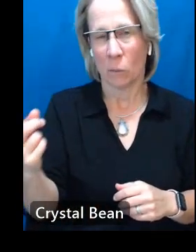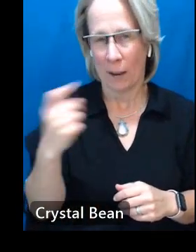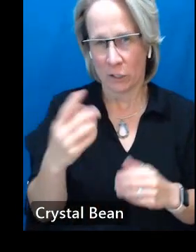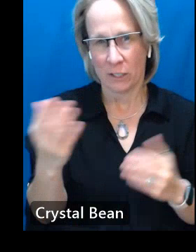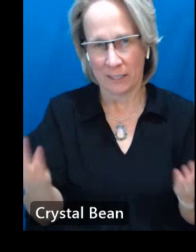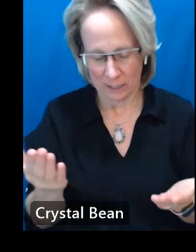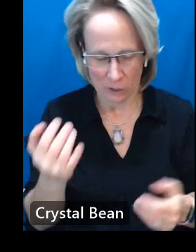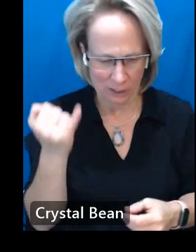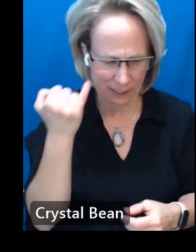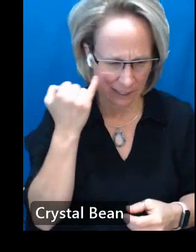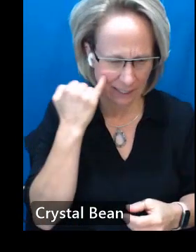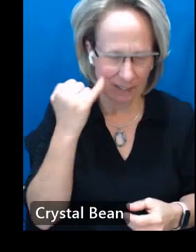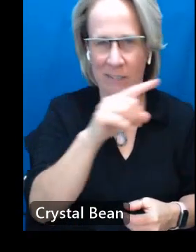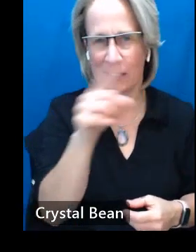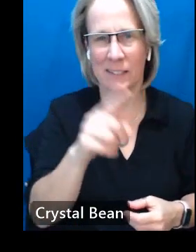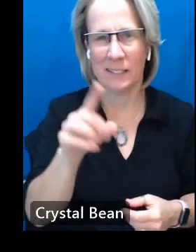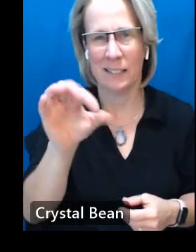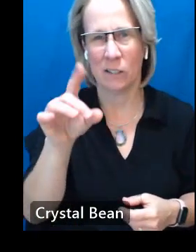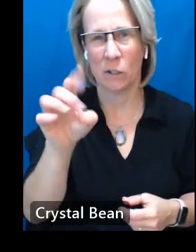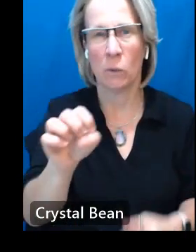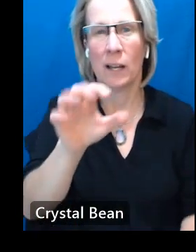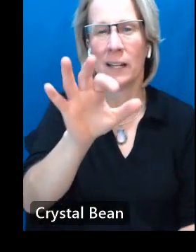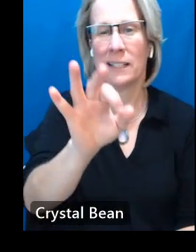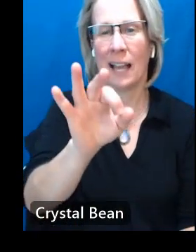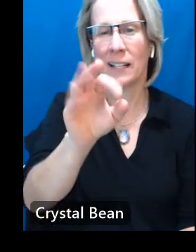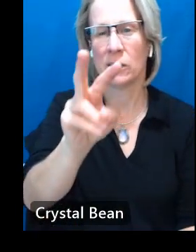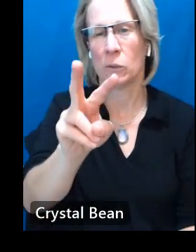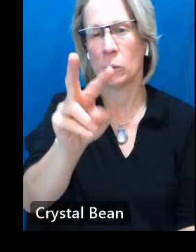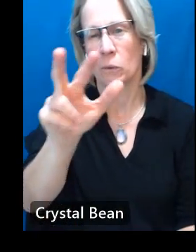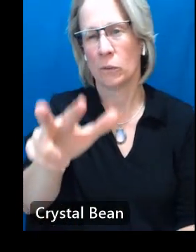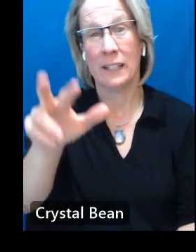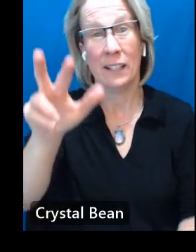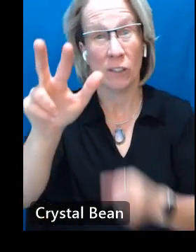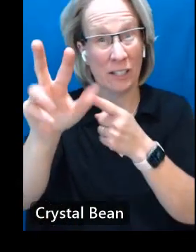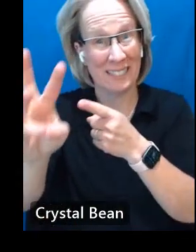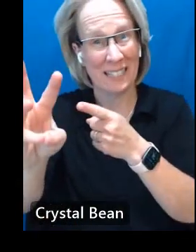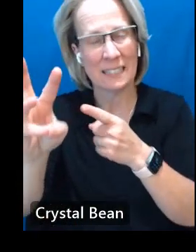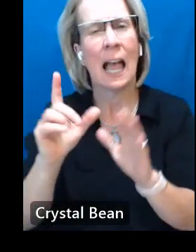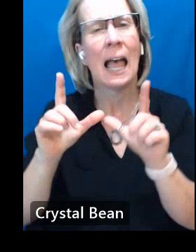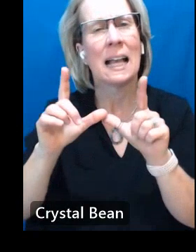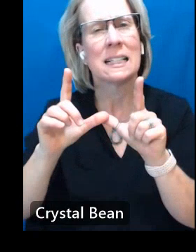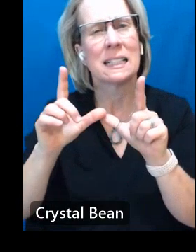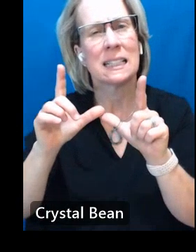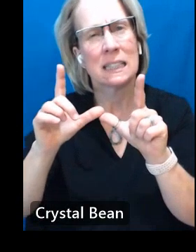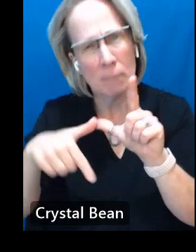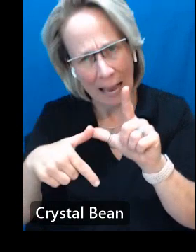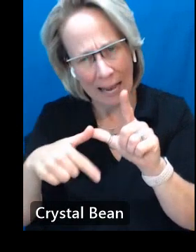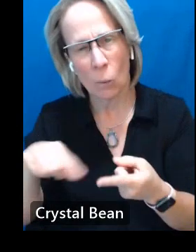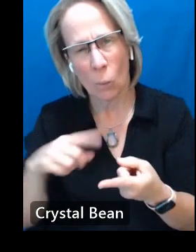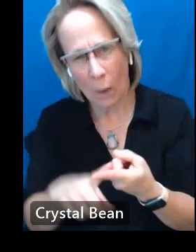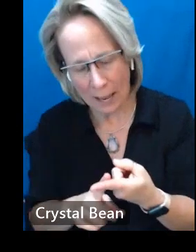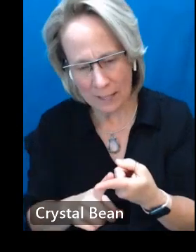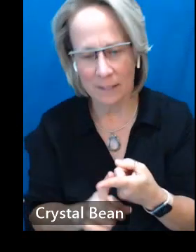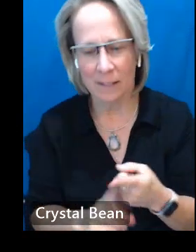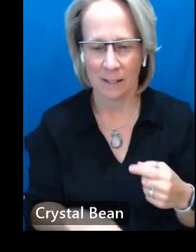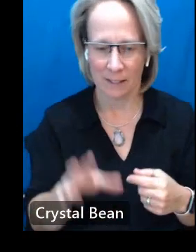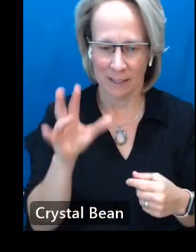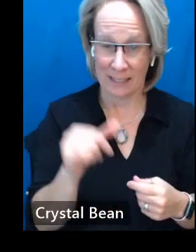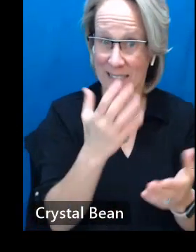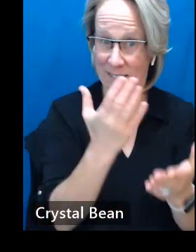is 92336, when would expire? Good question. So that would be valid in 23. So think of this